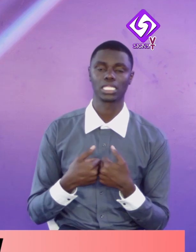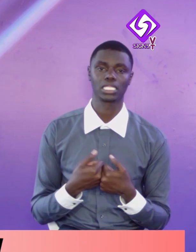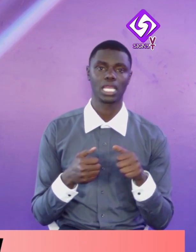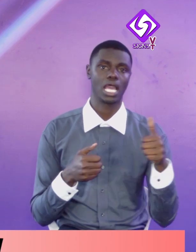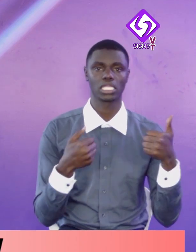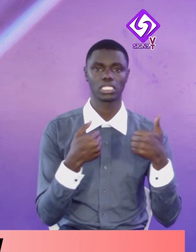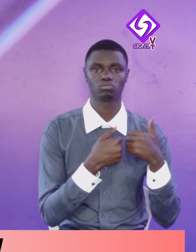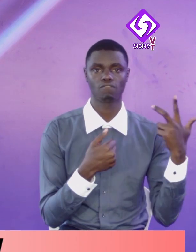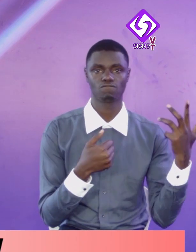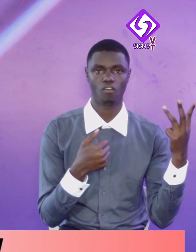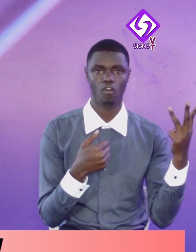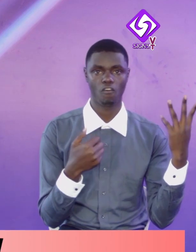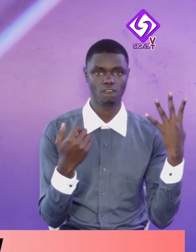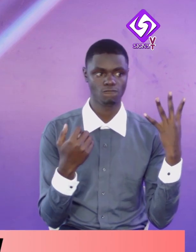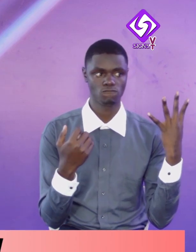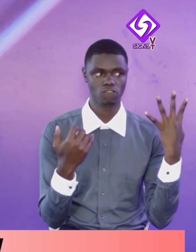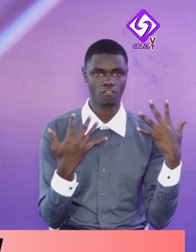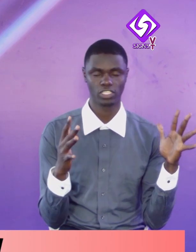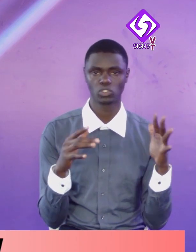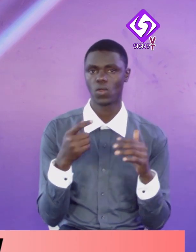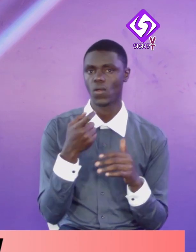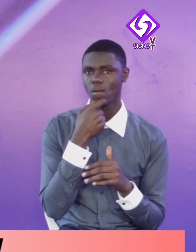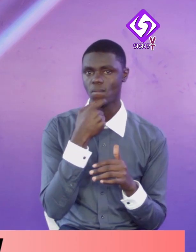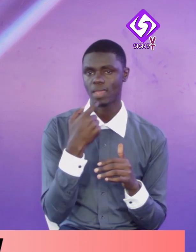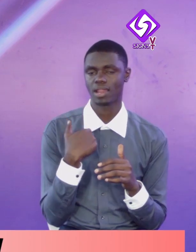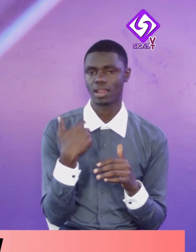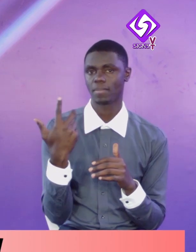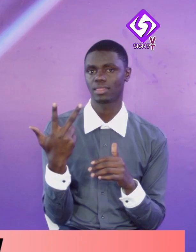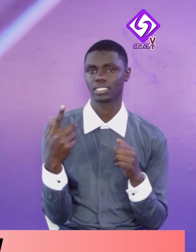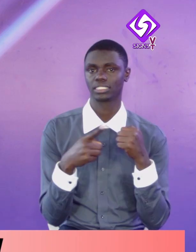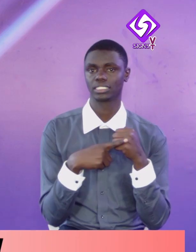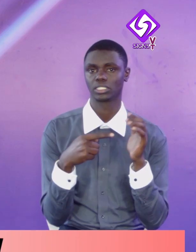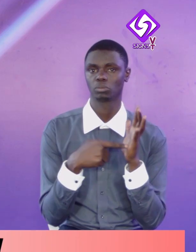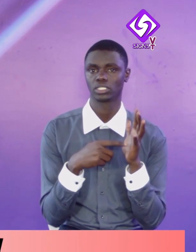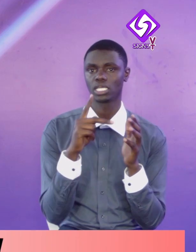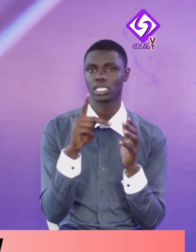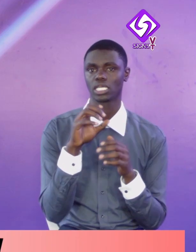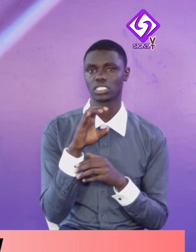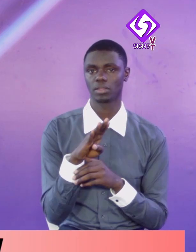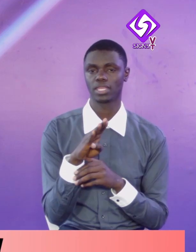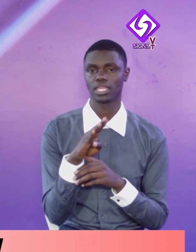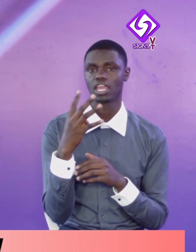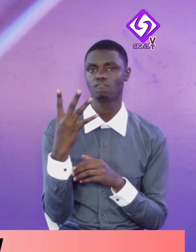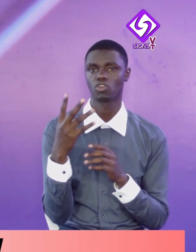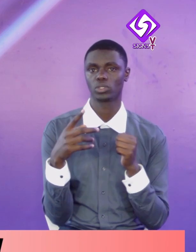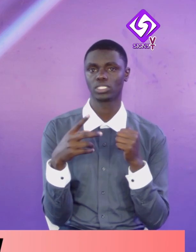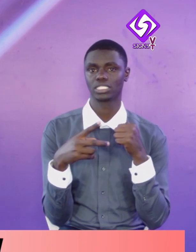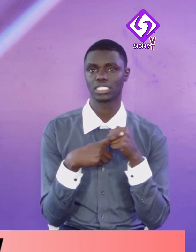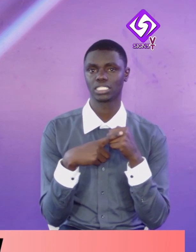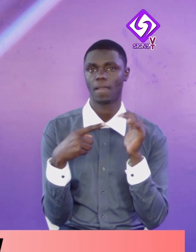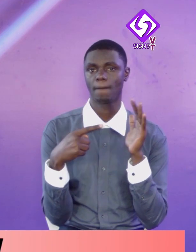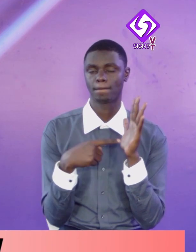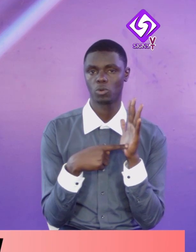4. So, Gor Mahia is third with 6 points. KCB is fourth with 6 points